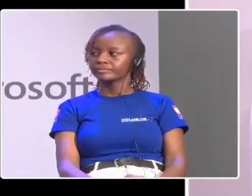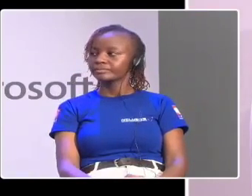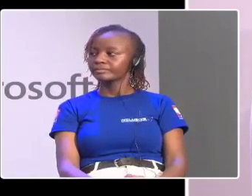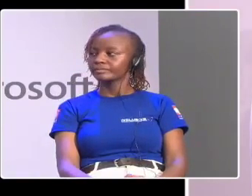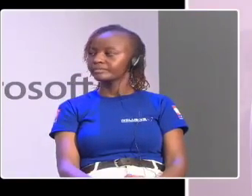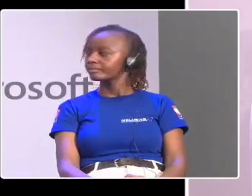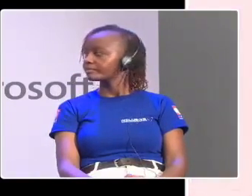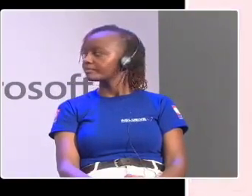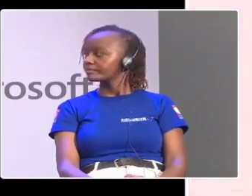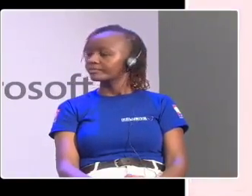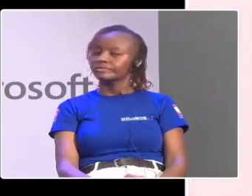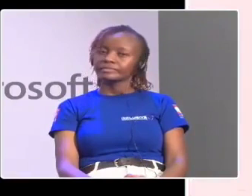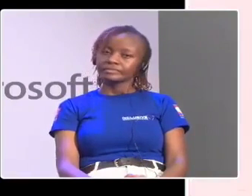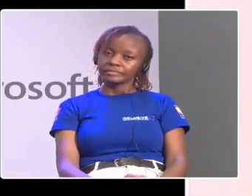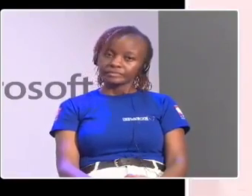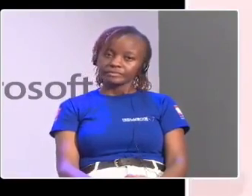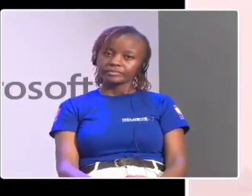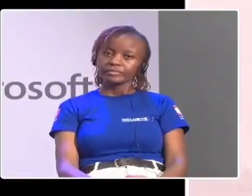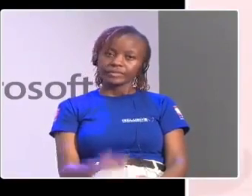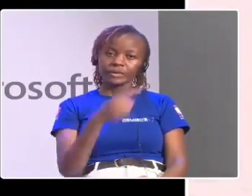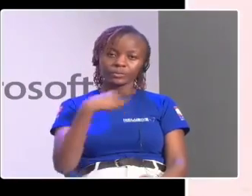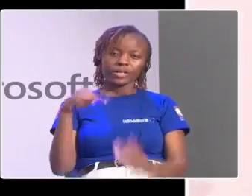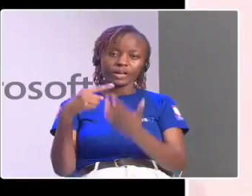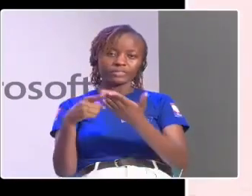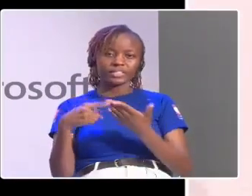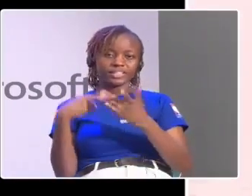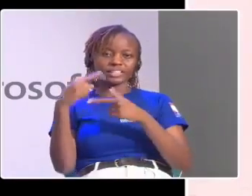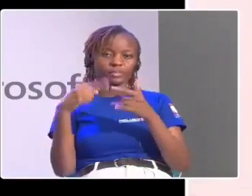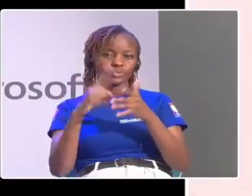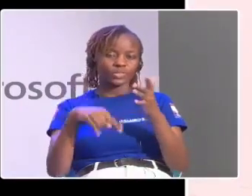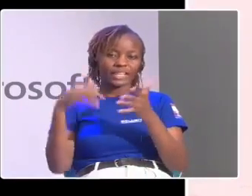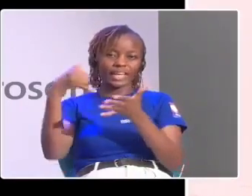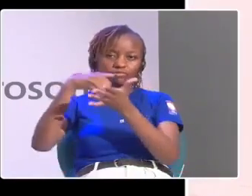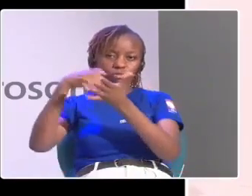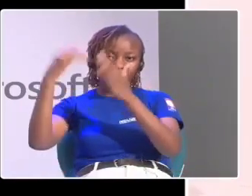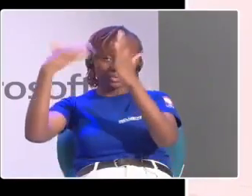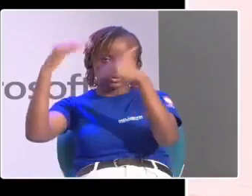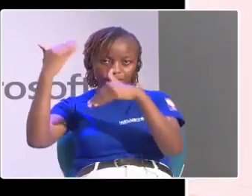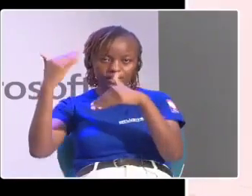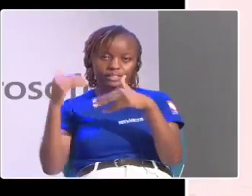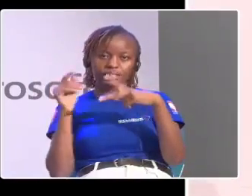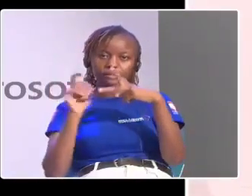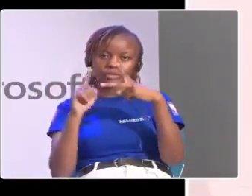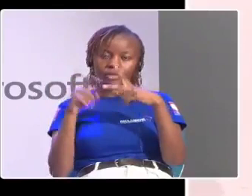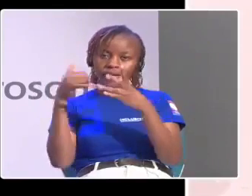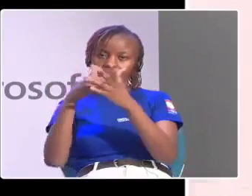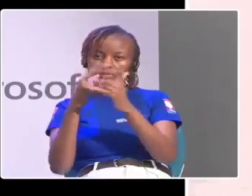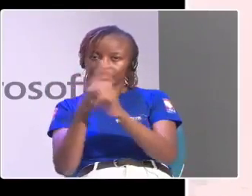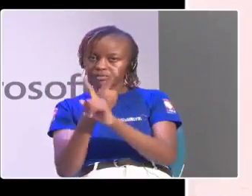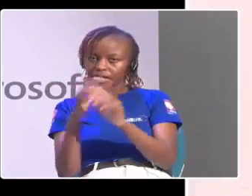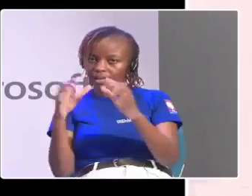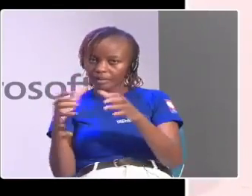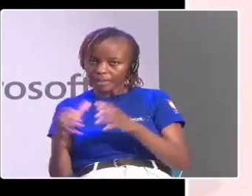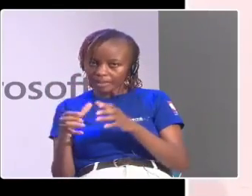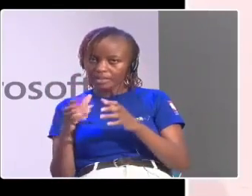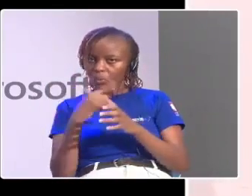long. But just in terms of getting the word out, we've talked about engaging with universities, we've talked about engaging with other companies, which might be